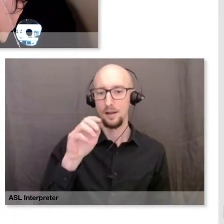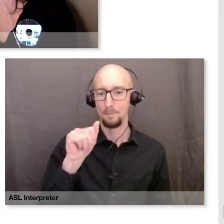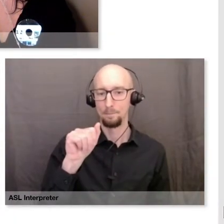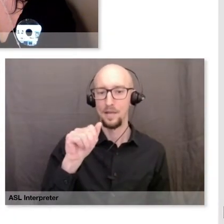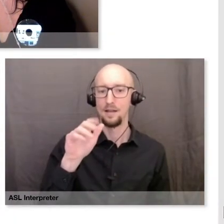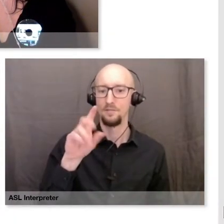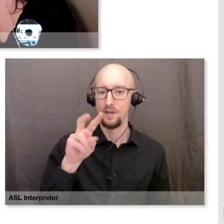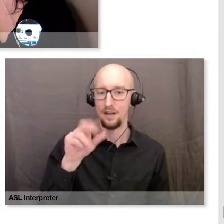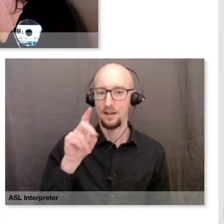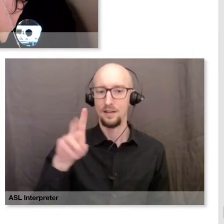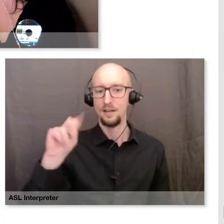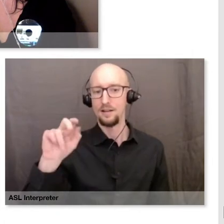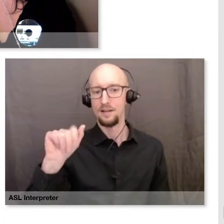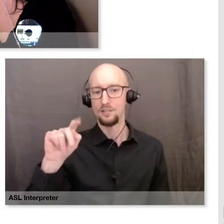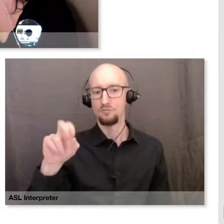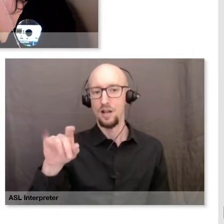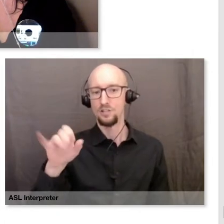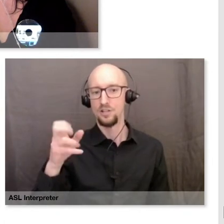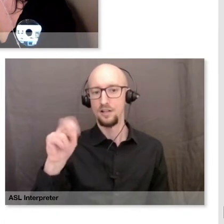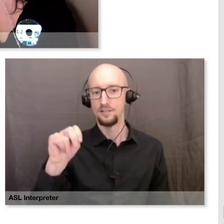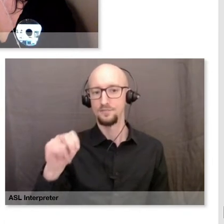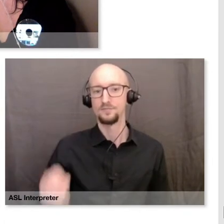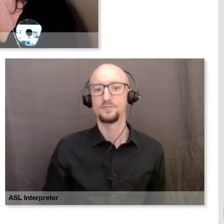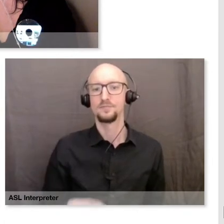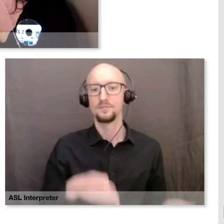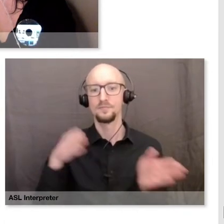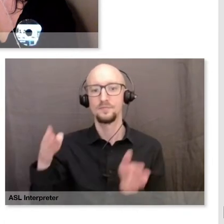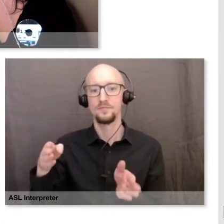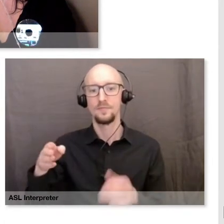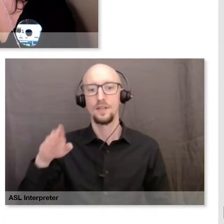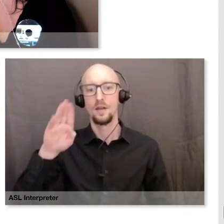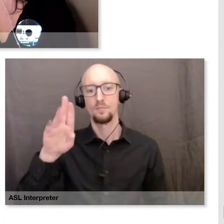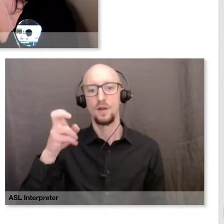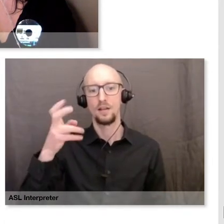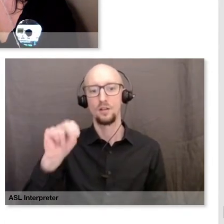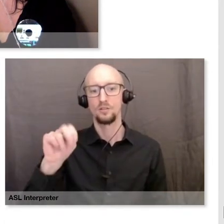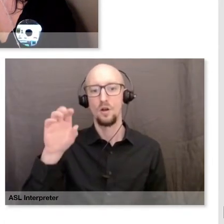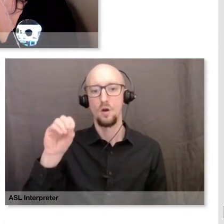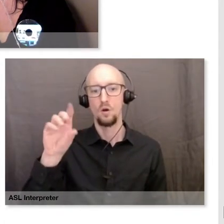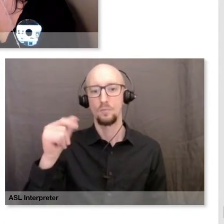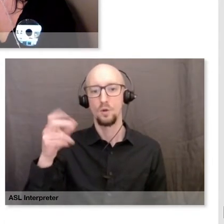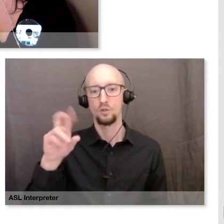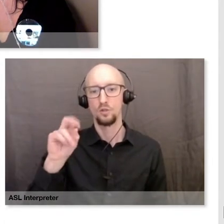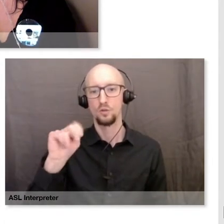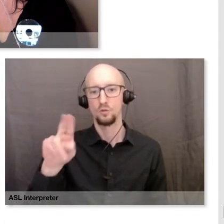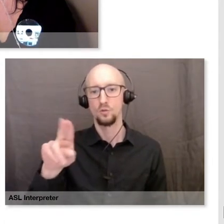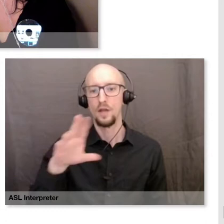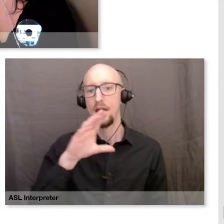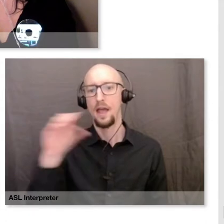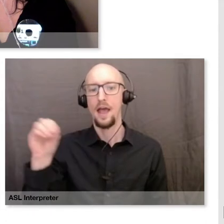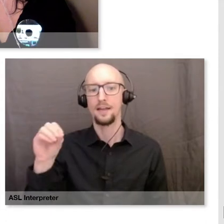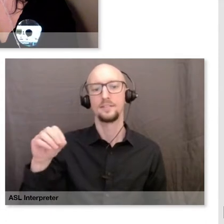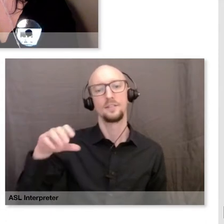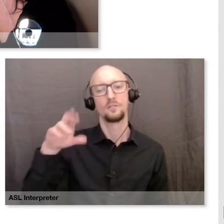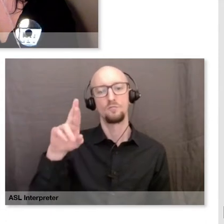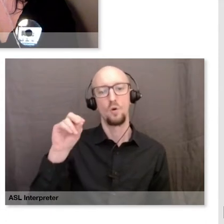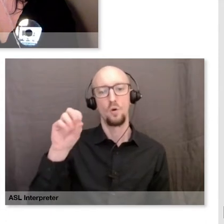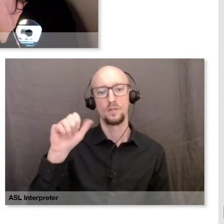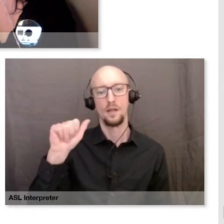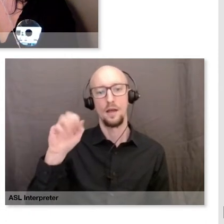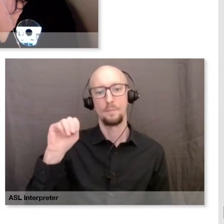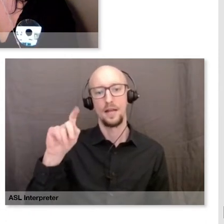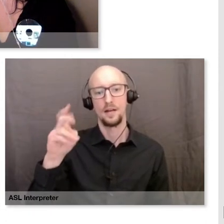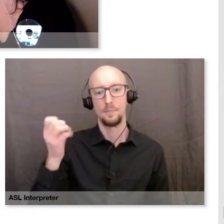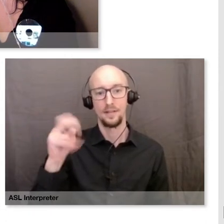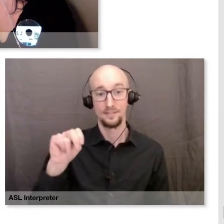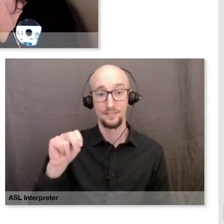professor in ecology and evolutionary biology, Brandon Ogbunu, and glitch artist and resolution theorist, Rosa Menkman. And I hope